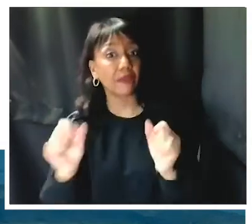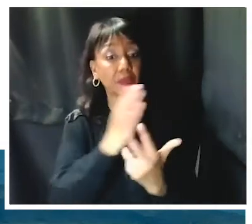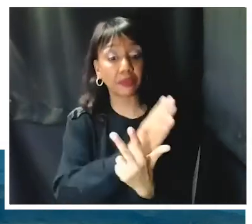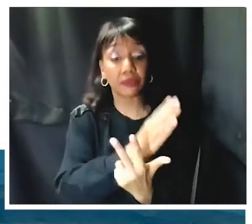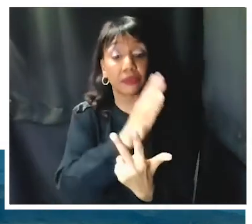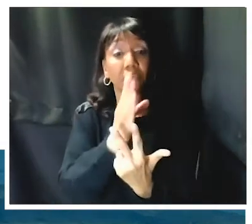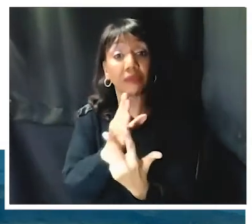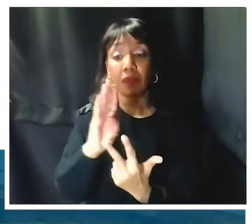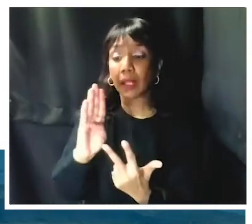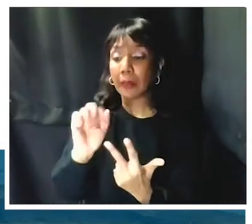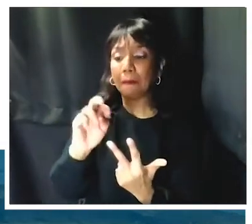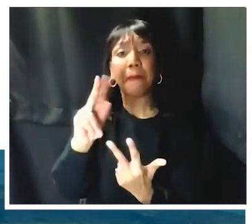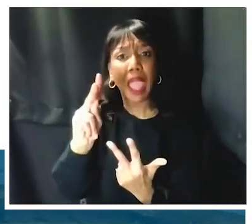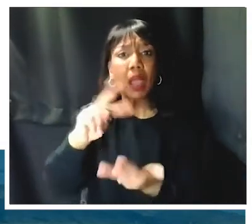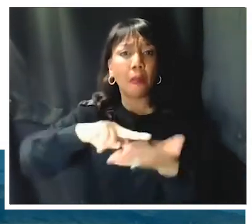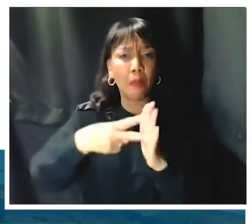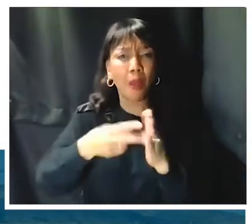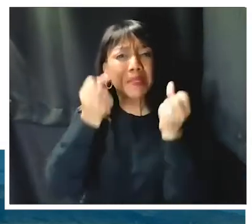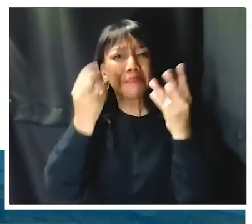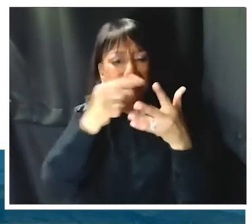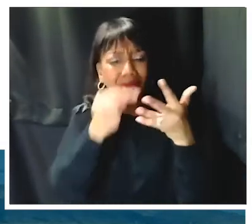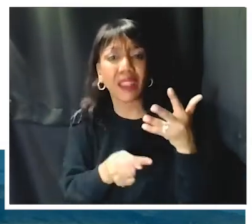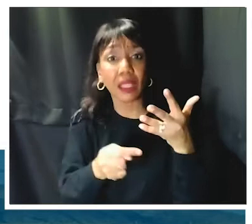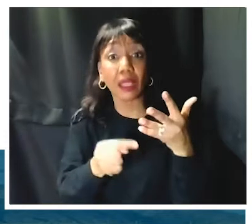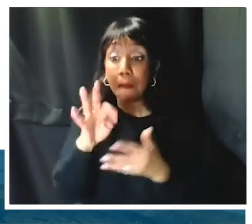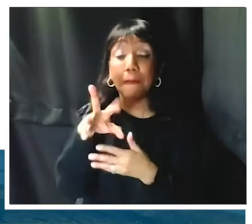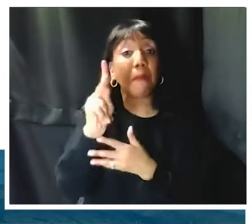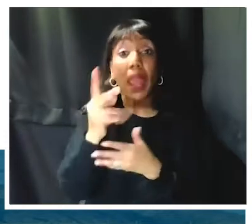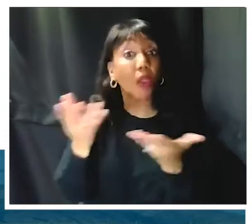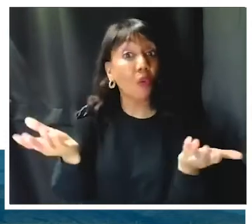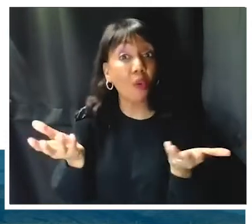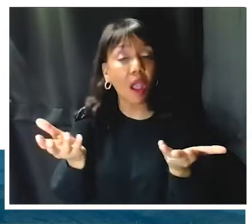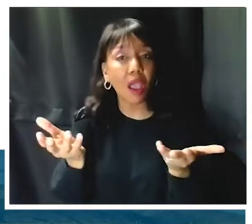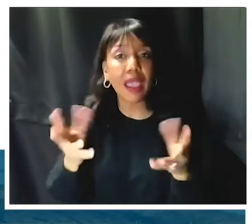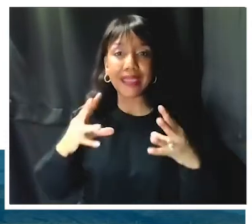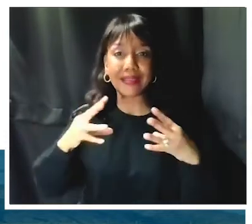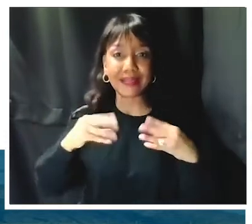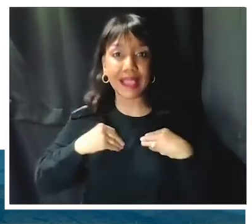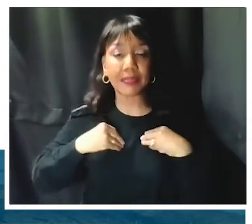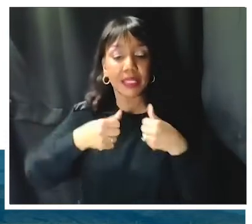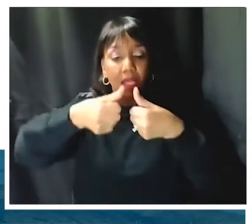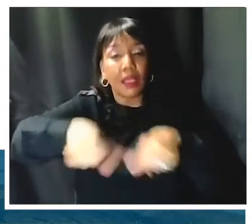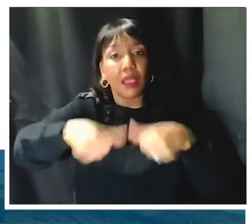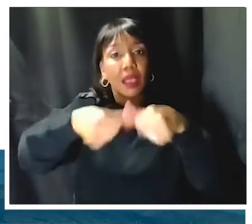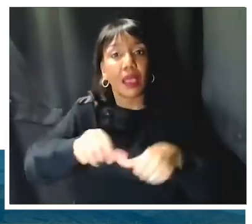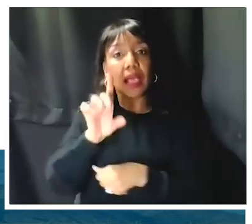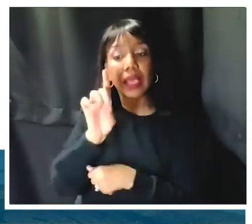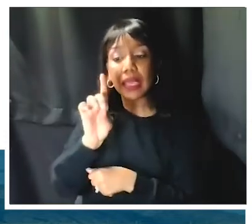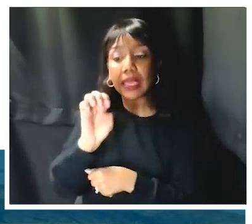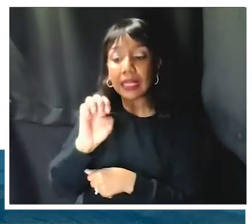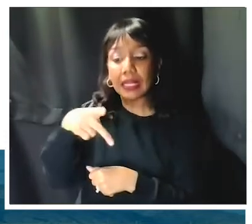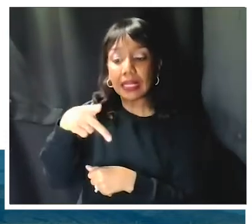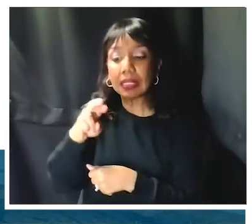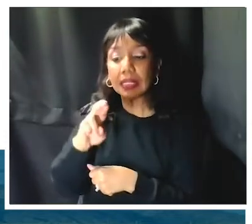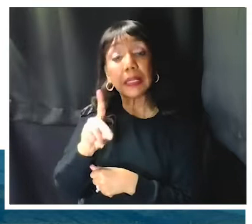A bank serves many purposes. One thing that a bank does is accepts deposits from